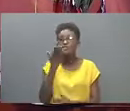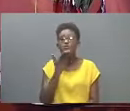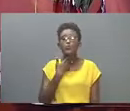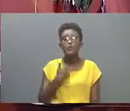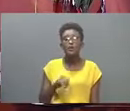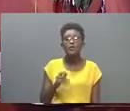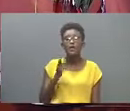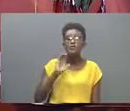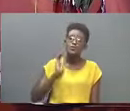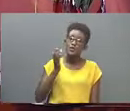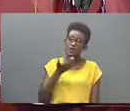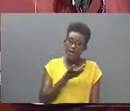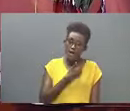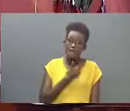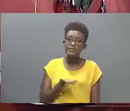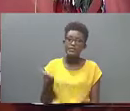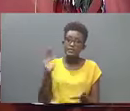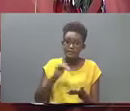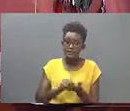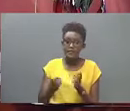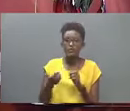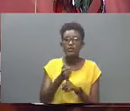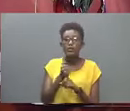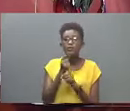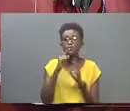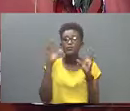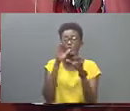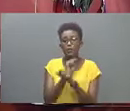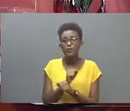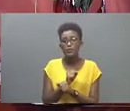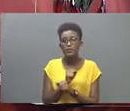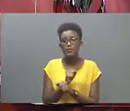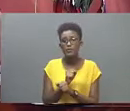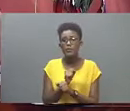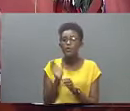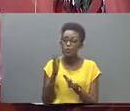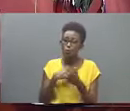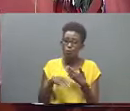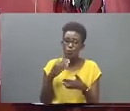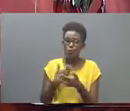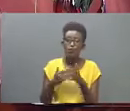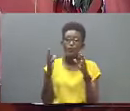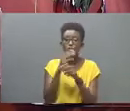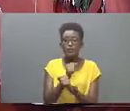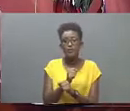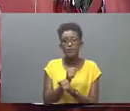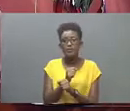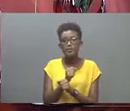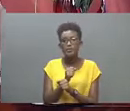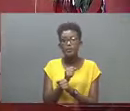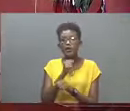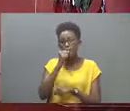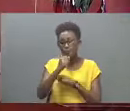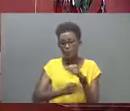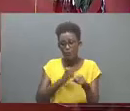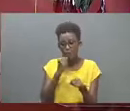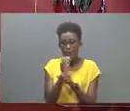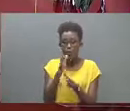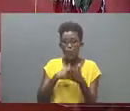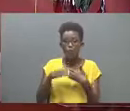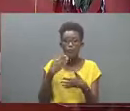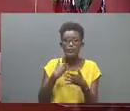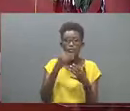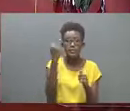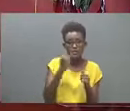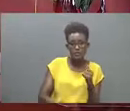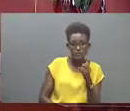regain that which was lost. Ibyo twari twaratakaje. That which has been lost. Ibyari byaratakaje. Over the years. Imyaka myinshi. They might